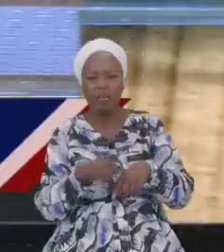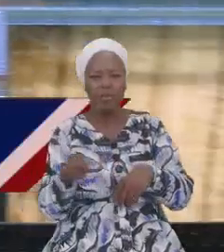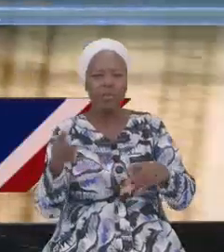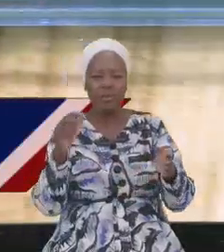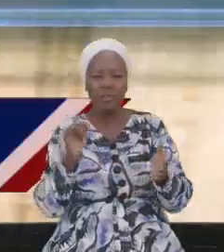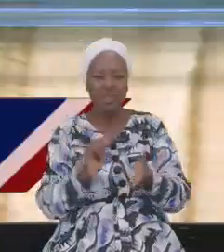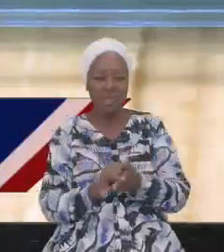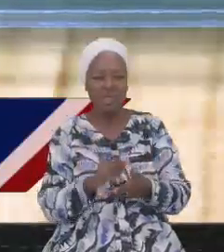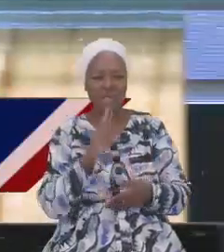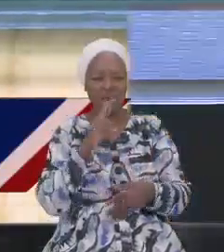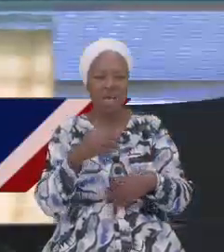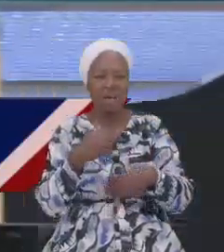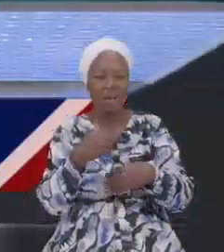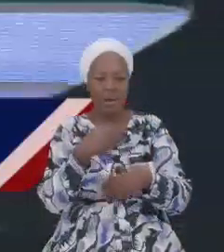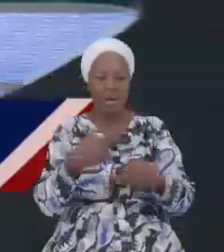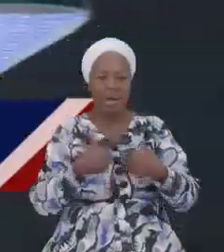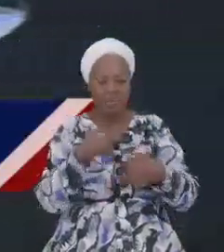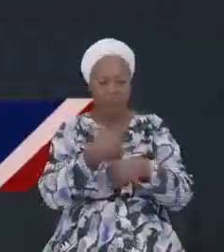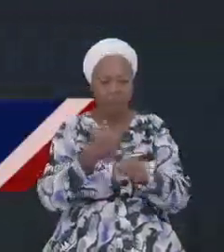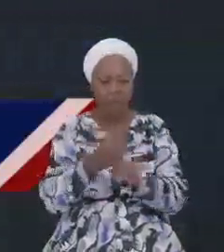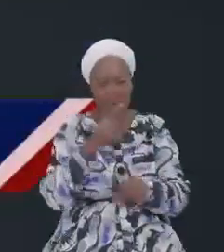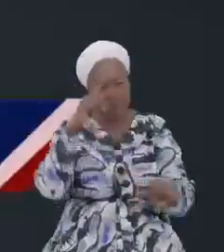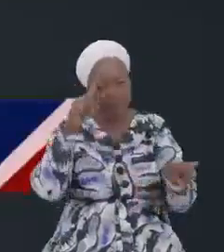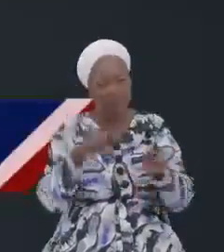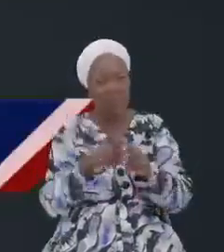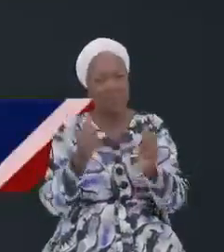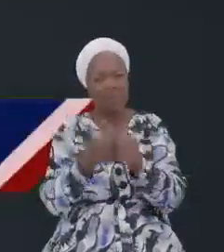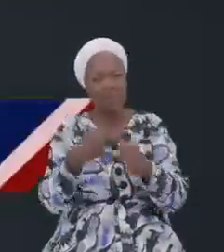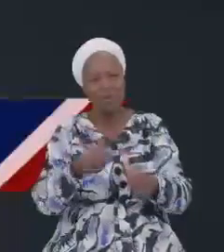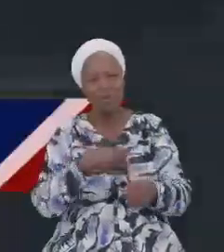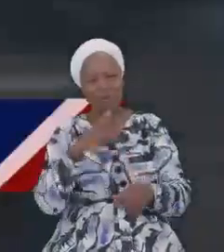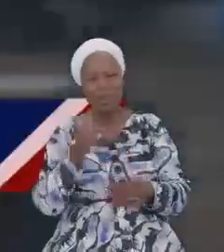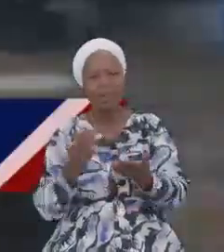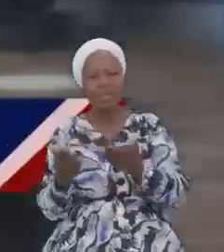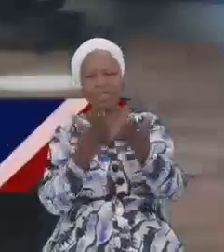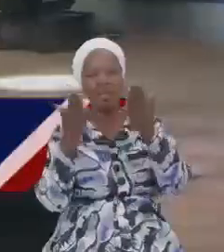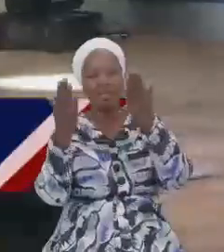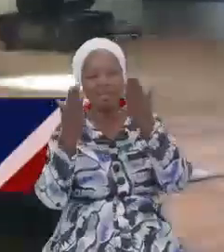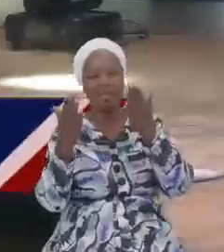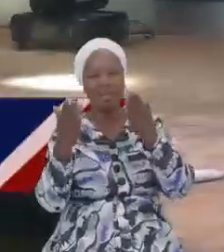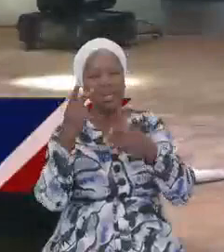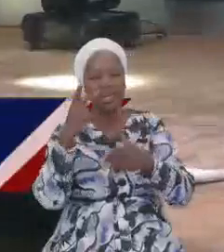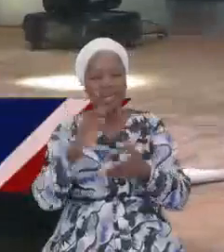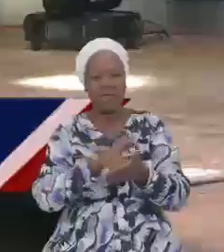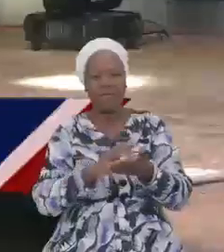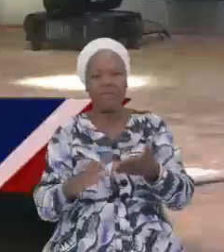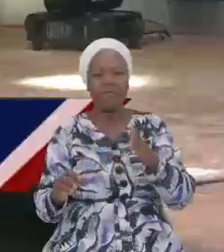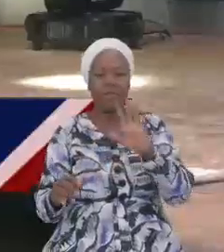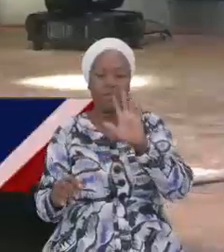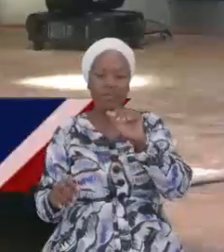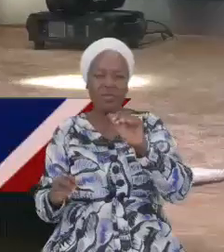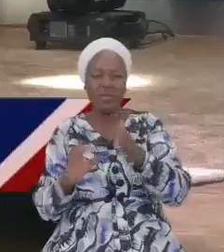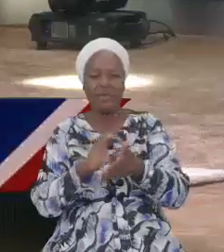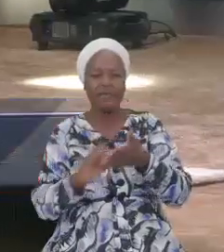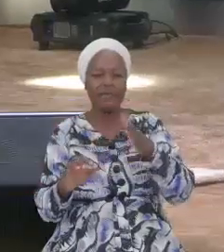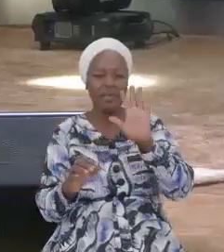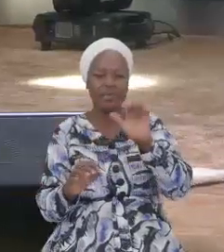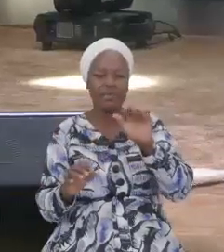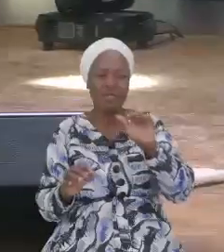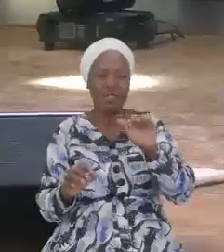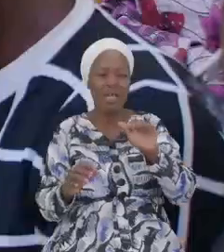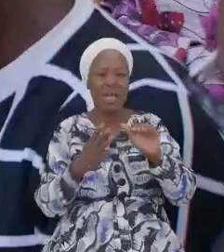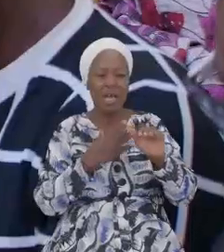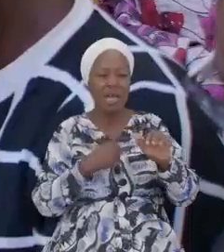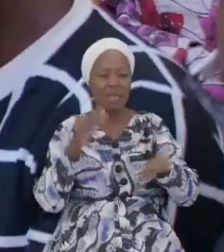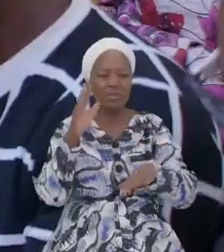have made a covenant with me by sacrifice. Let's look at verse 15. In verse 15, and